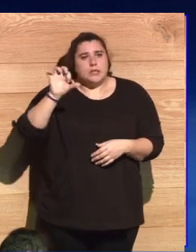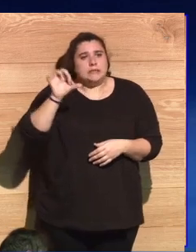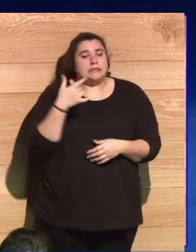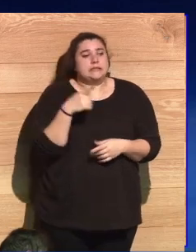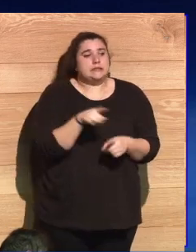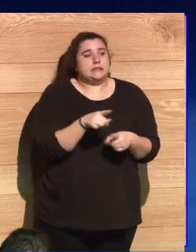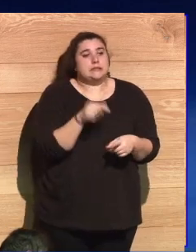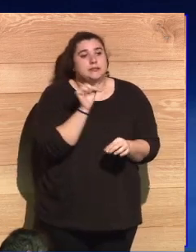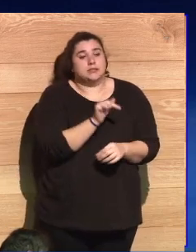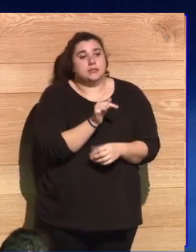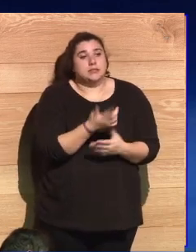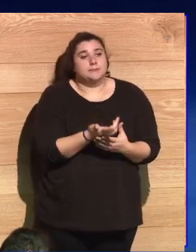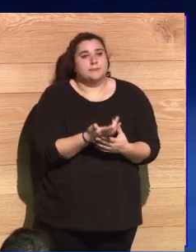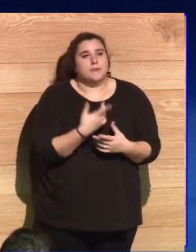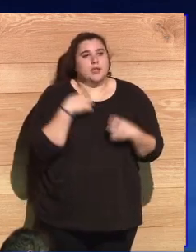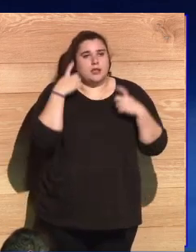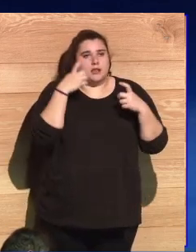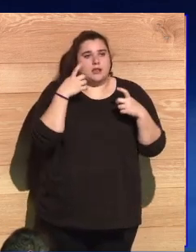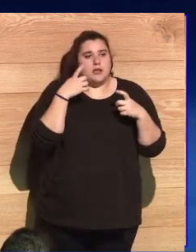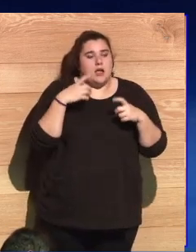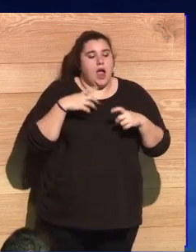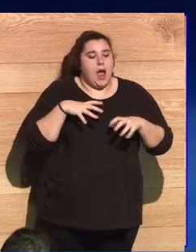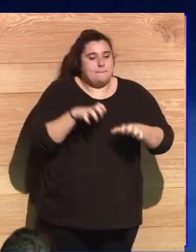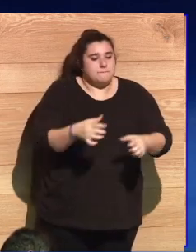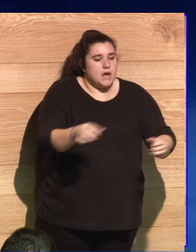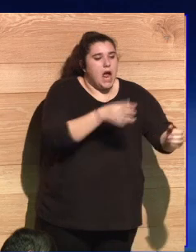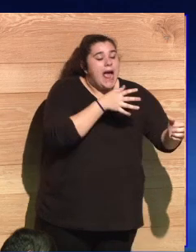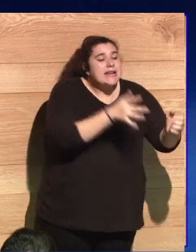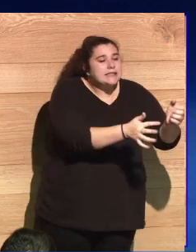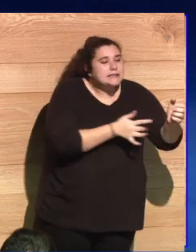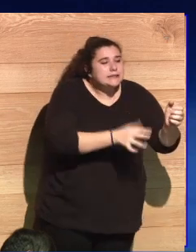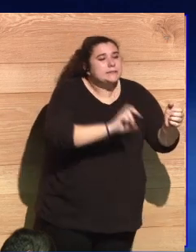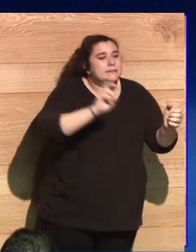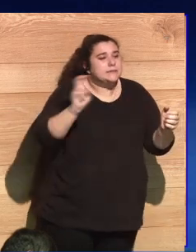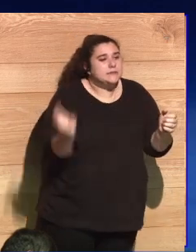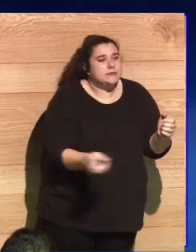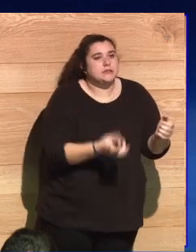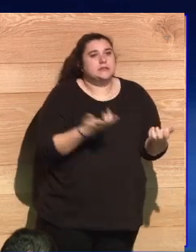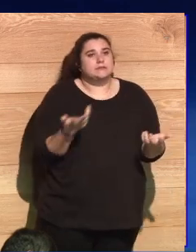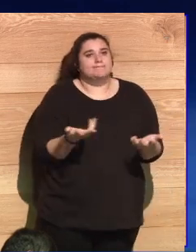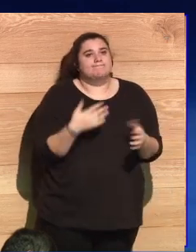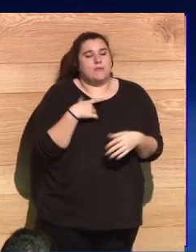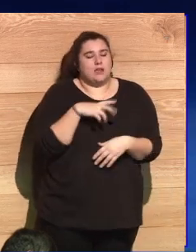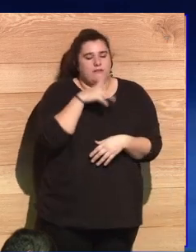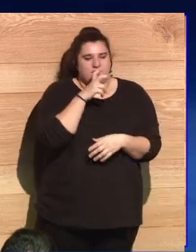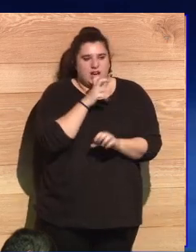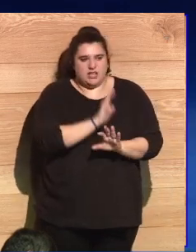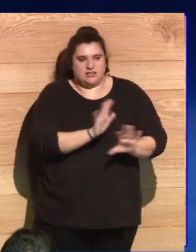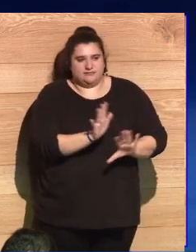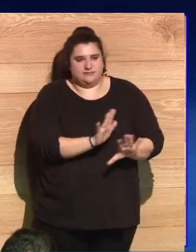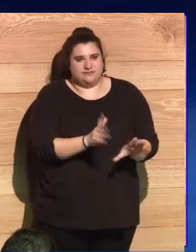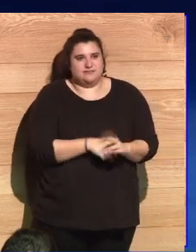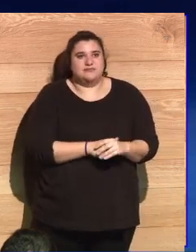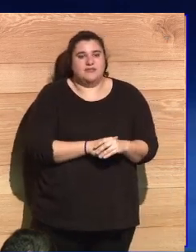the mouth harmonica, and I was just horrible at it. So yeah, so only instrument I play is the